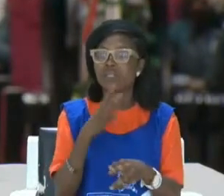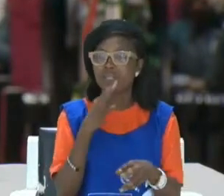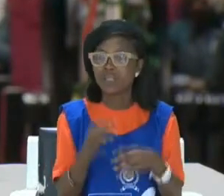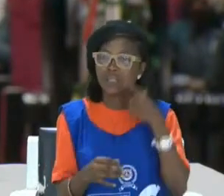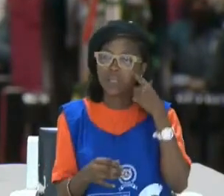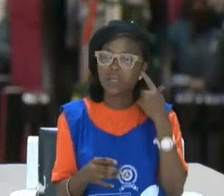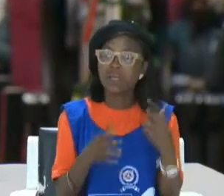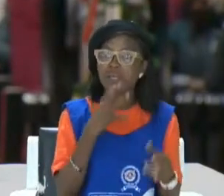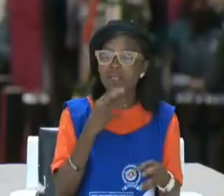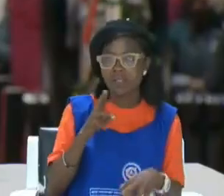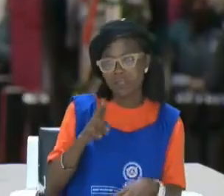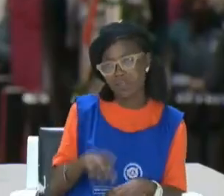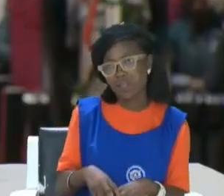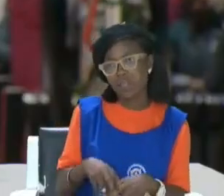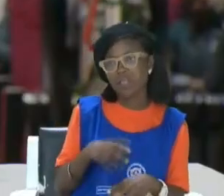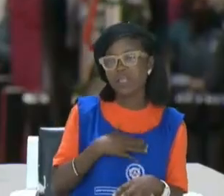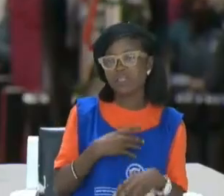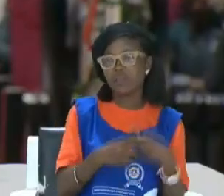"Darling, your lunch is ready."